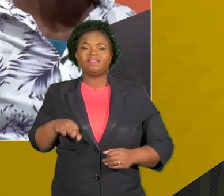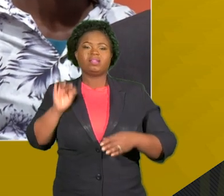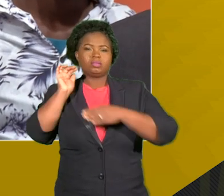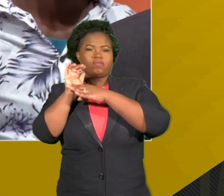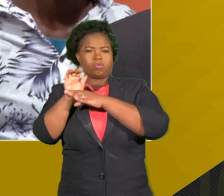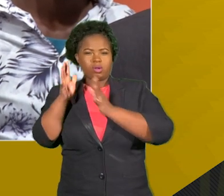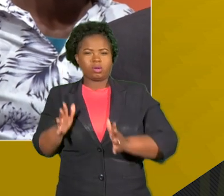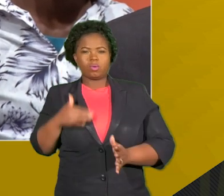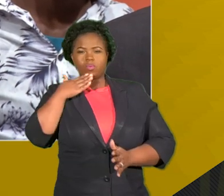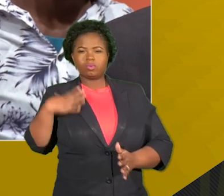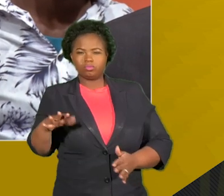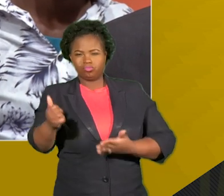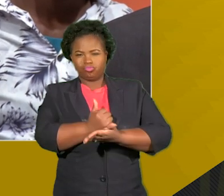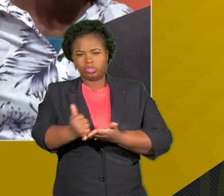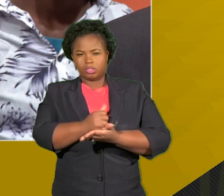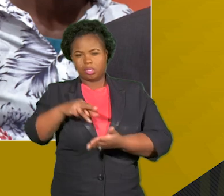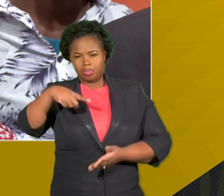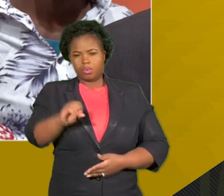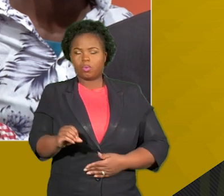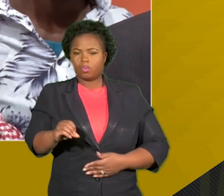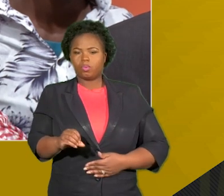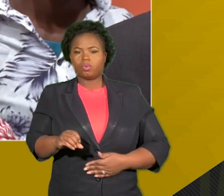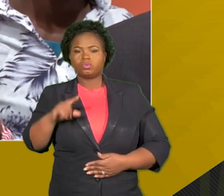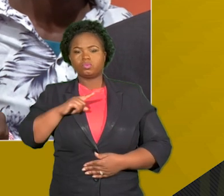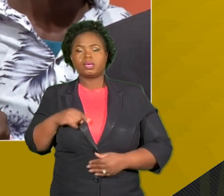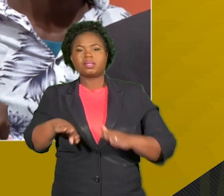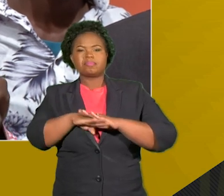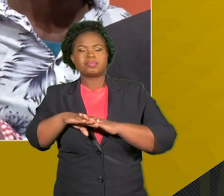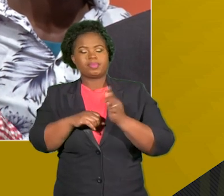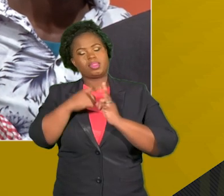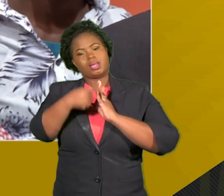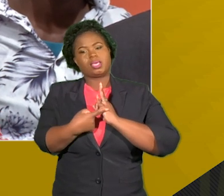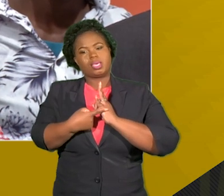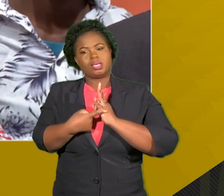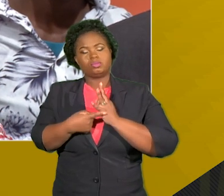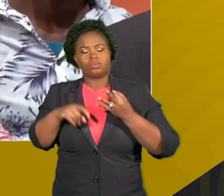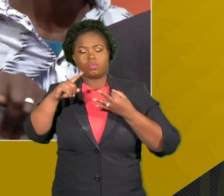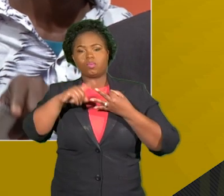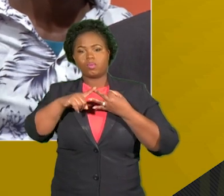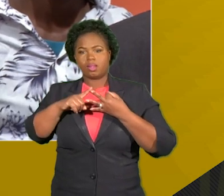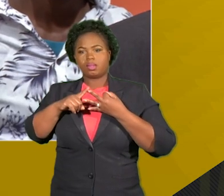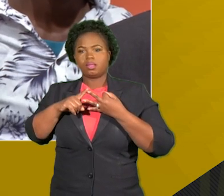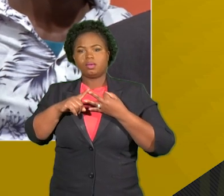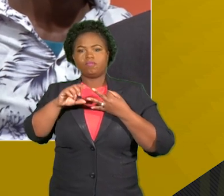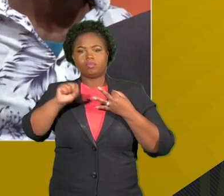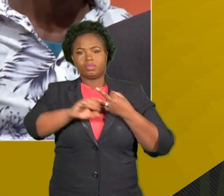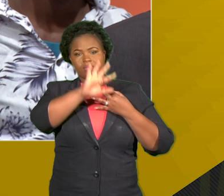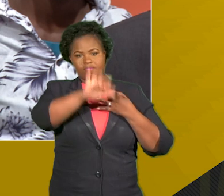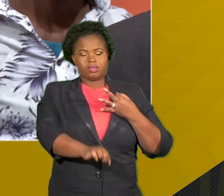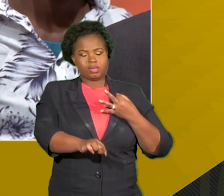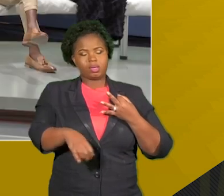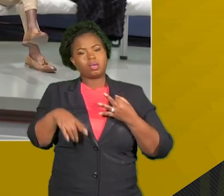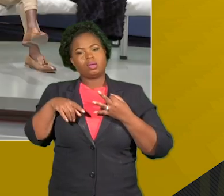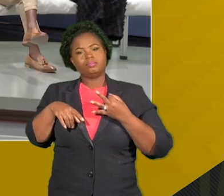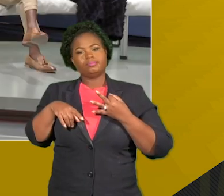to register an NPO, kufanele abe, for example, a minimum abantu by 3. So it has to be one foreigner and abantu by 2 base South Africa. So it